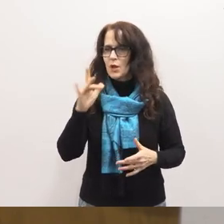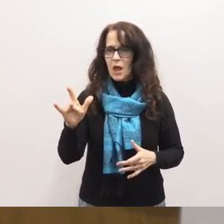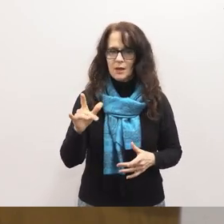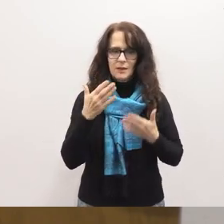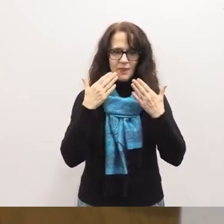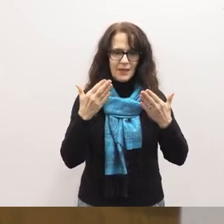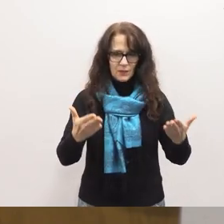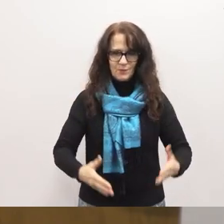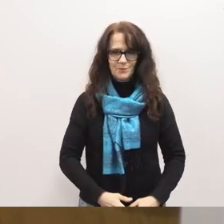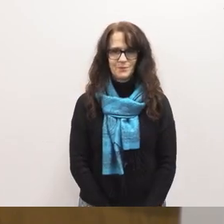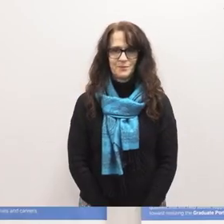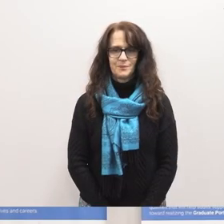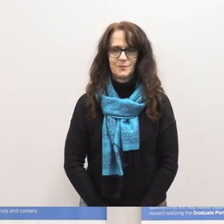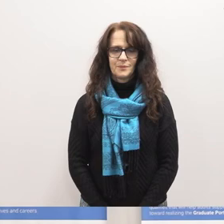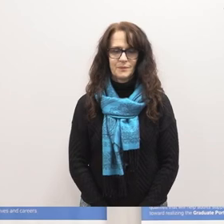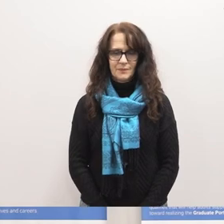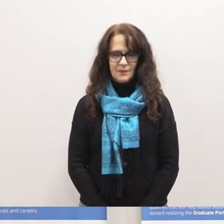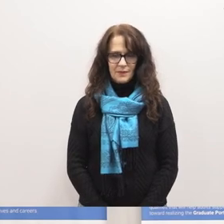Thank you.